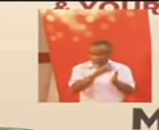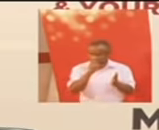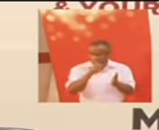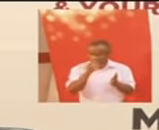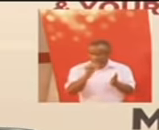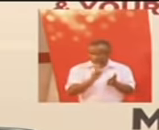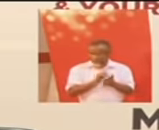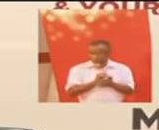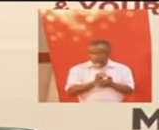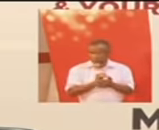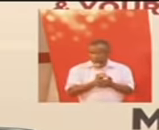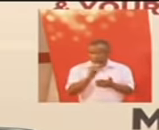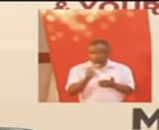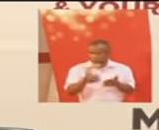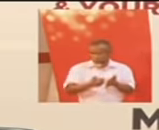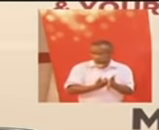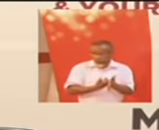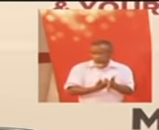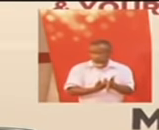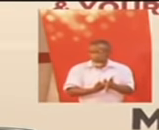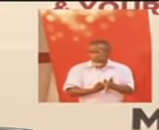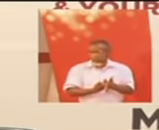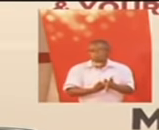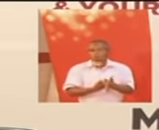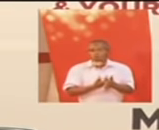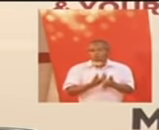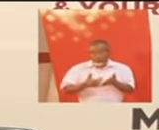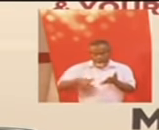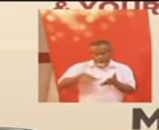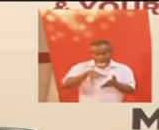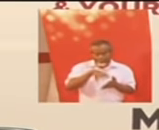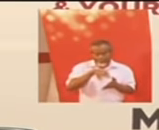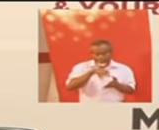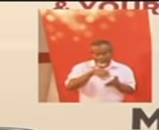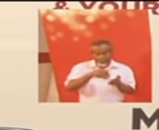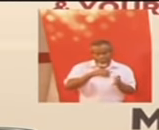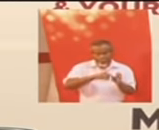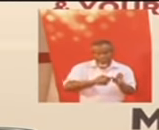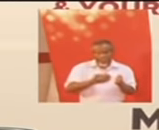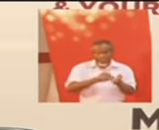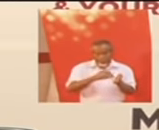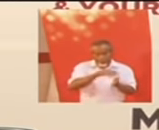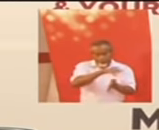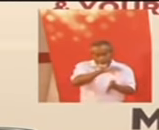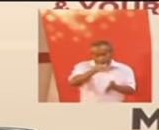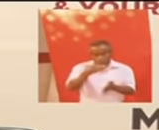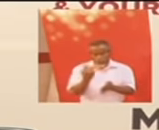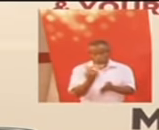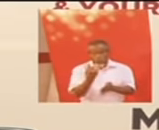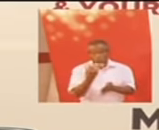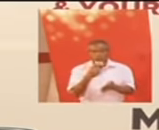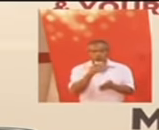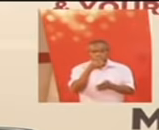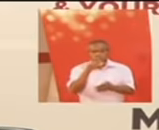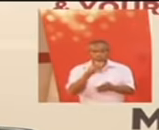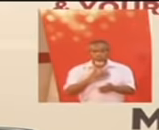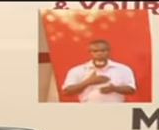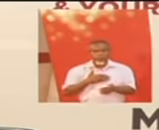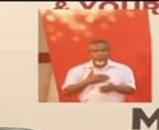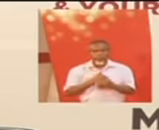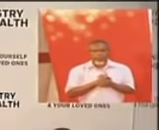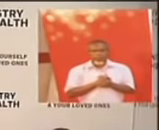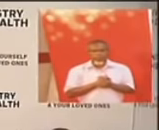into the stage now where we ask for one brief question, please. CL Communications, we're ready for you, please. Good